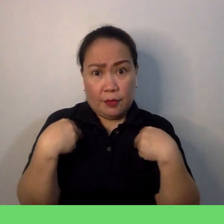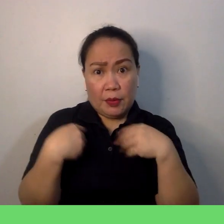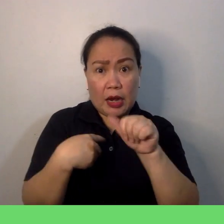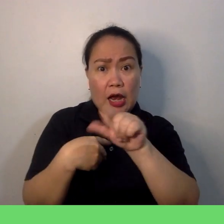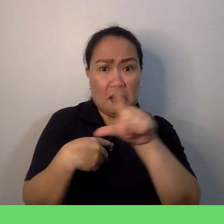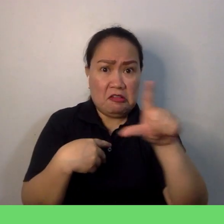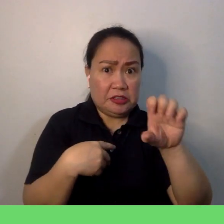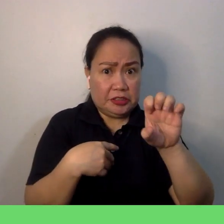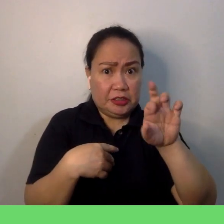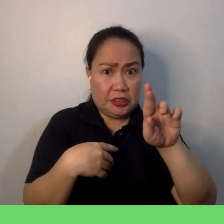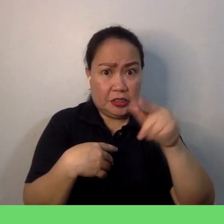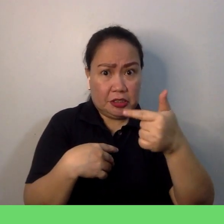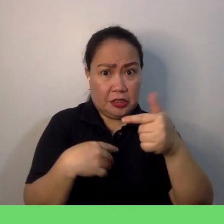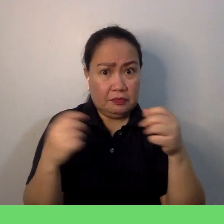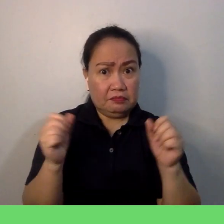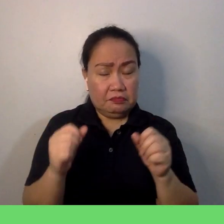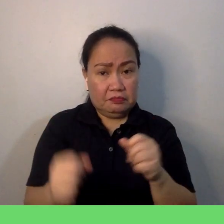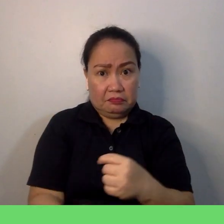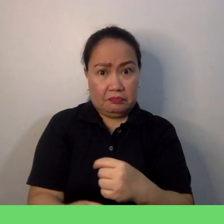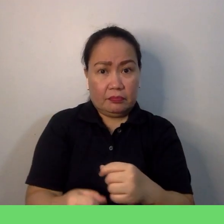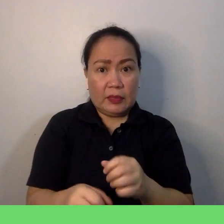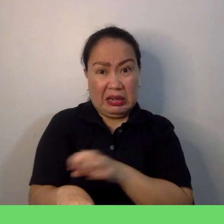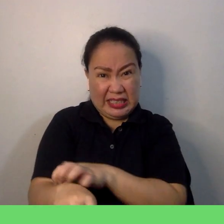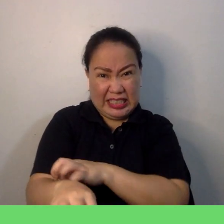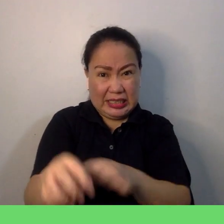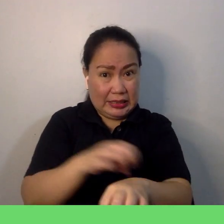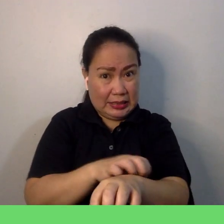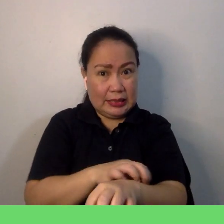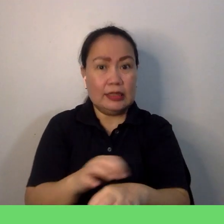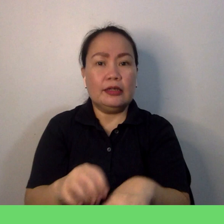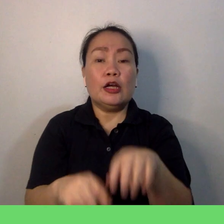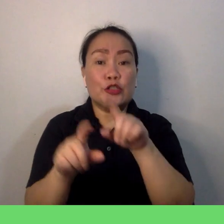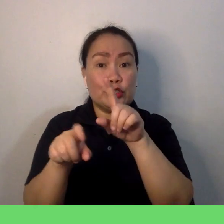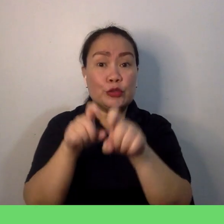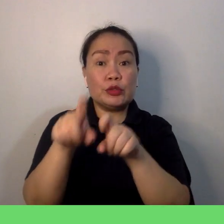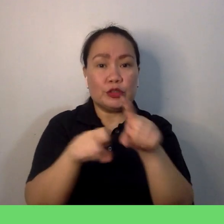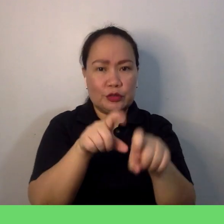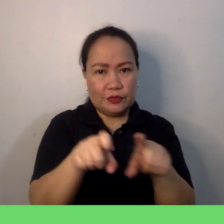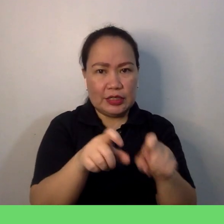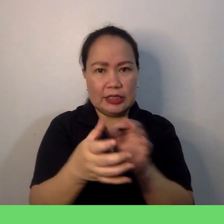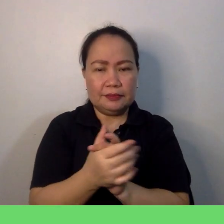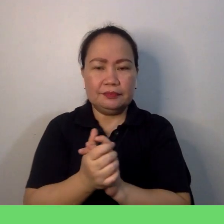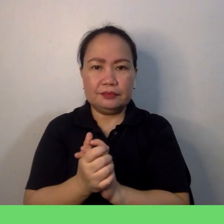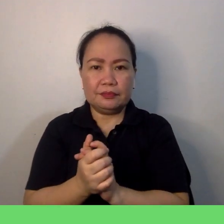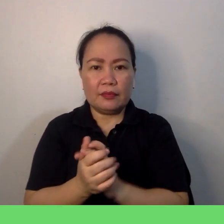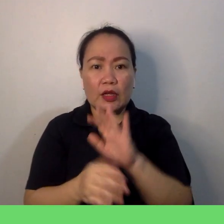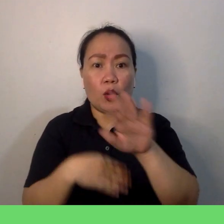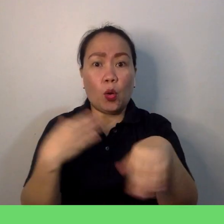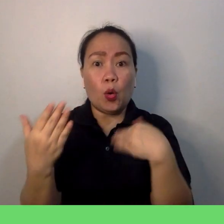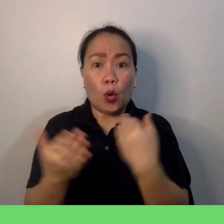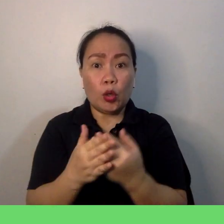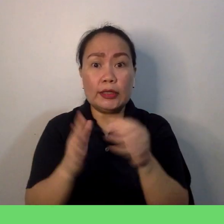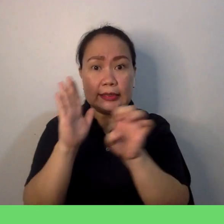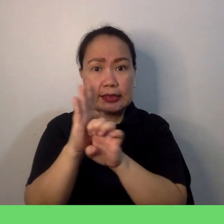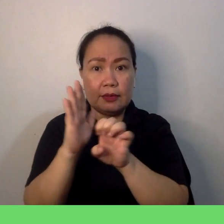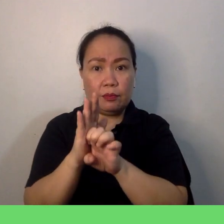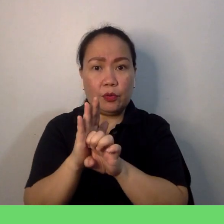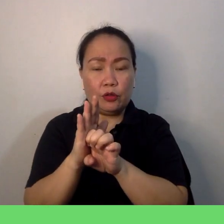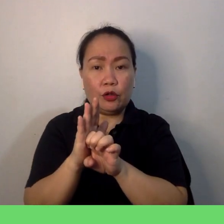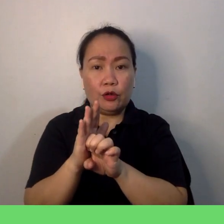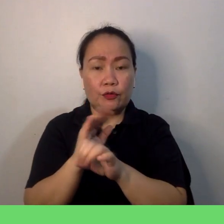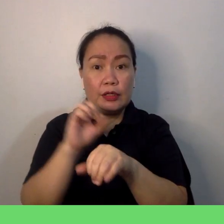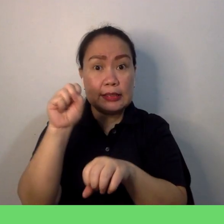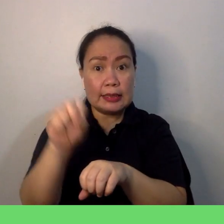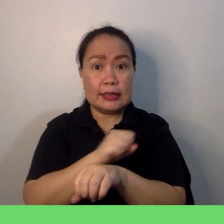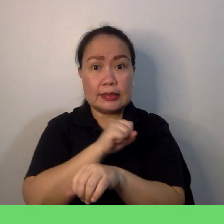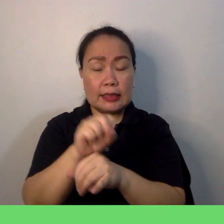allergy ka bago ka bakunahan. So, yun din po ay survey. Okay? Questionnaires din po yun. So, those are all example